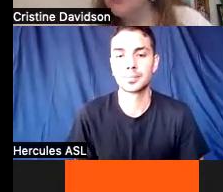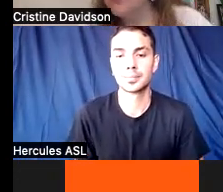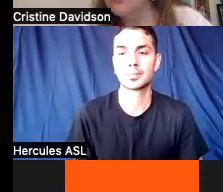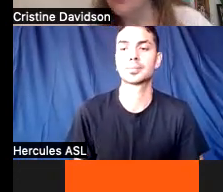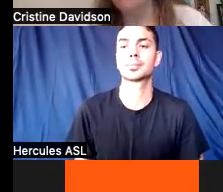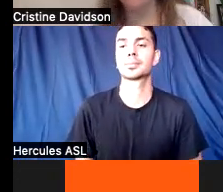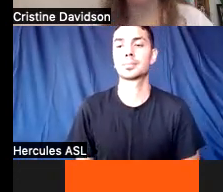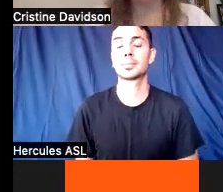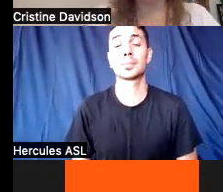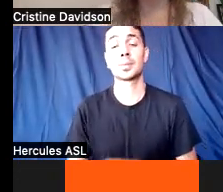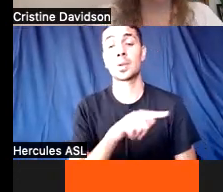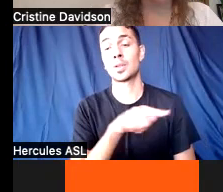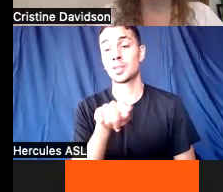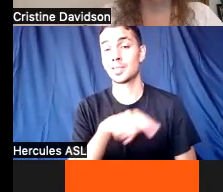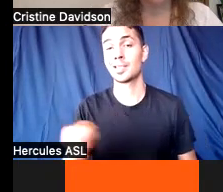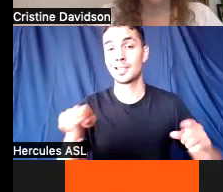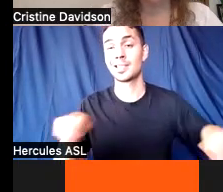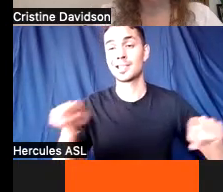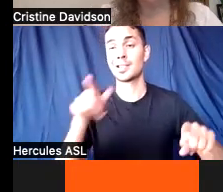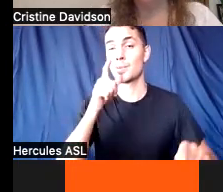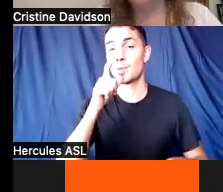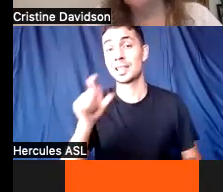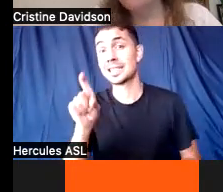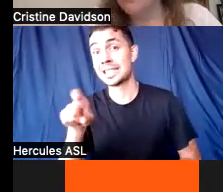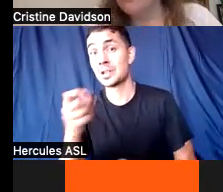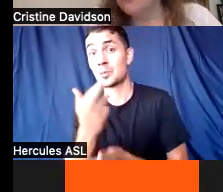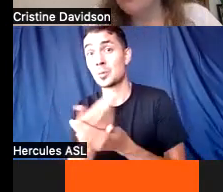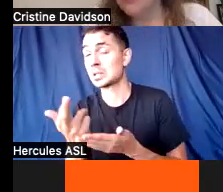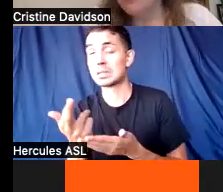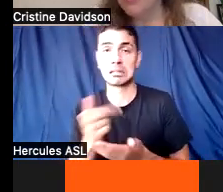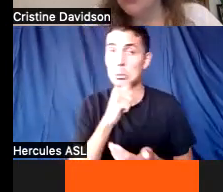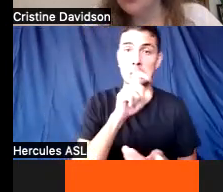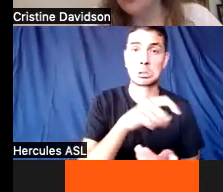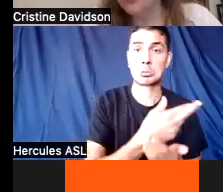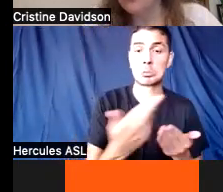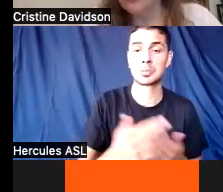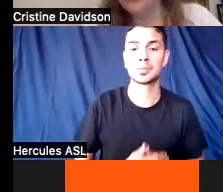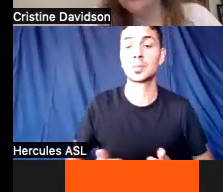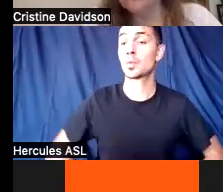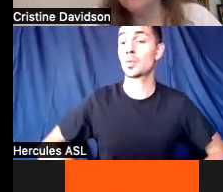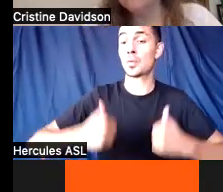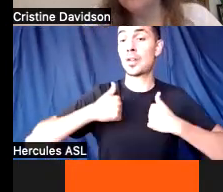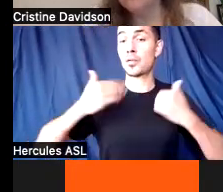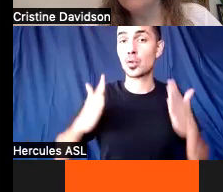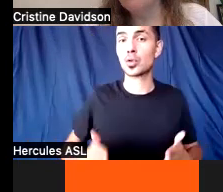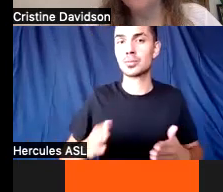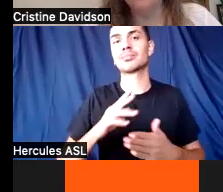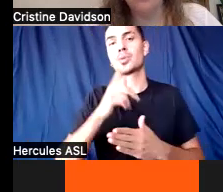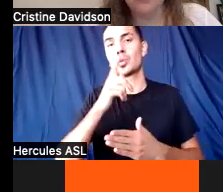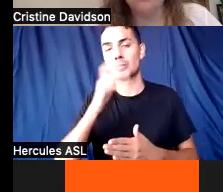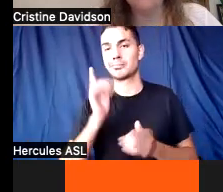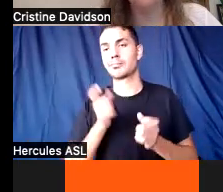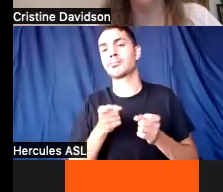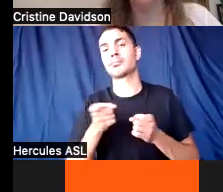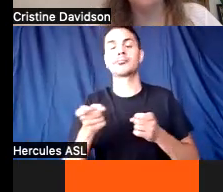The ones who need resources versus the ones who don't. Survivors of manipulation or coercion.